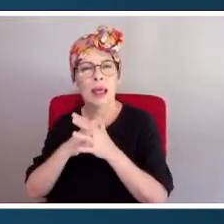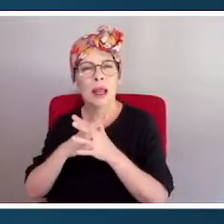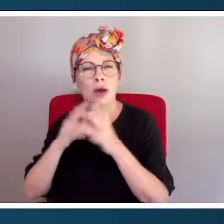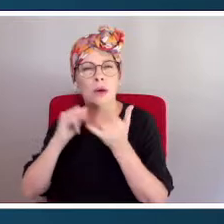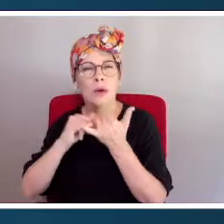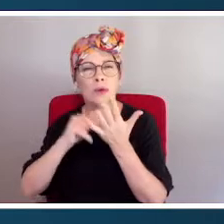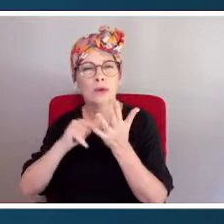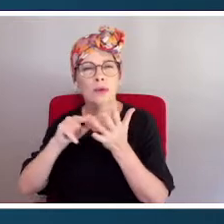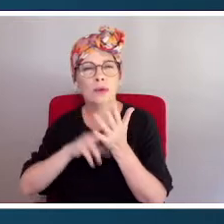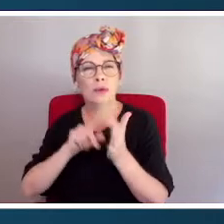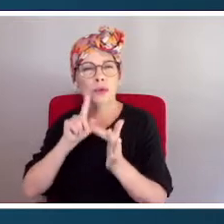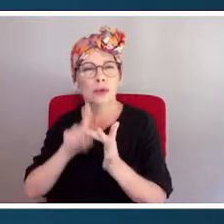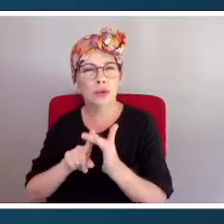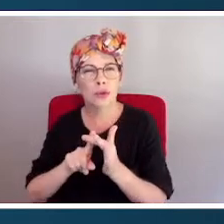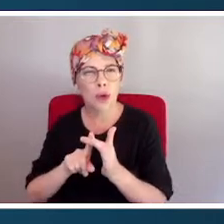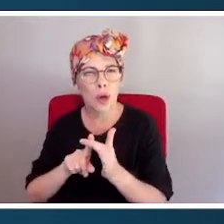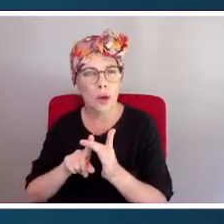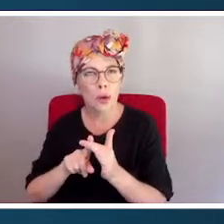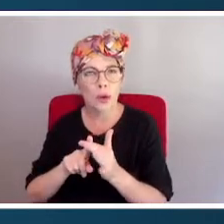Raketi were still very small.